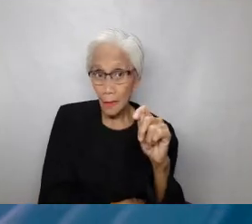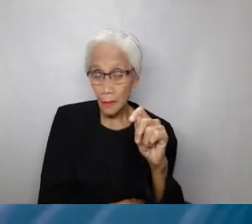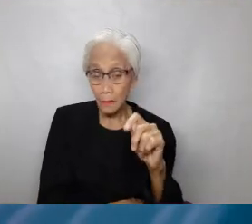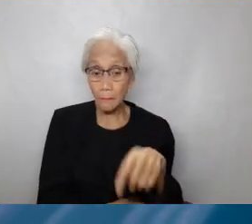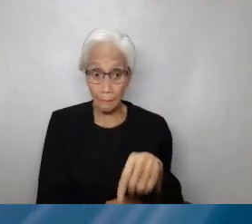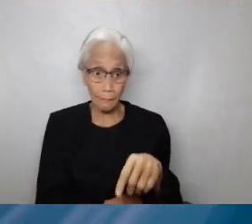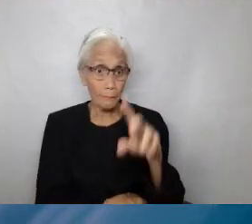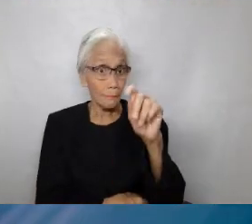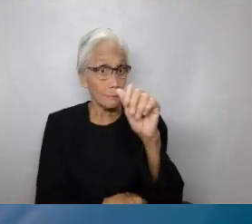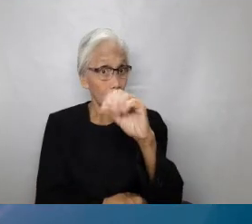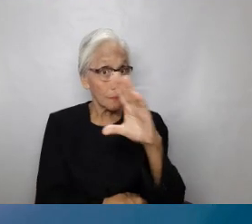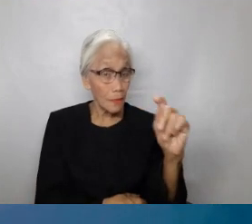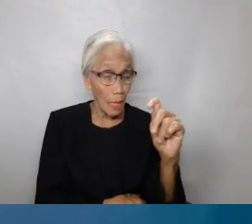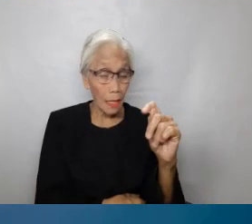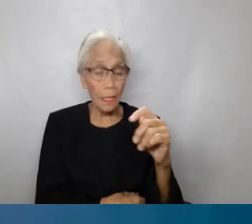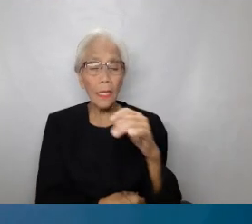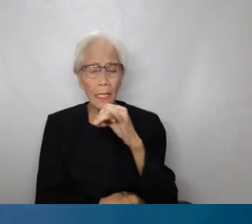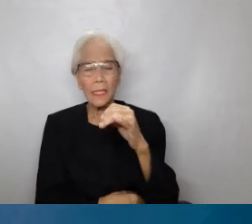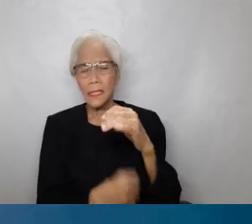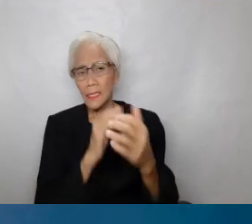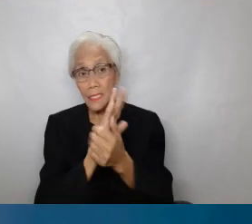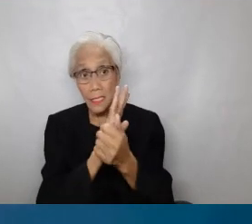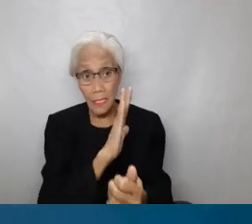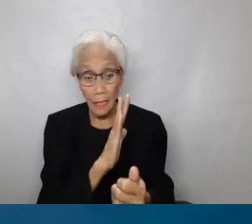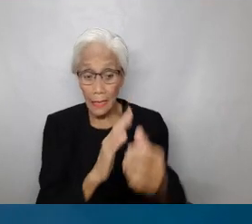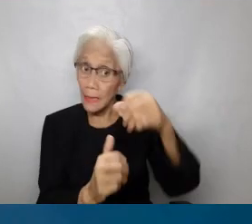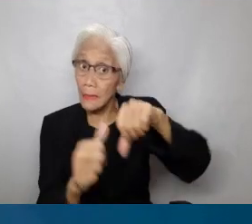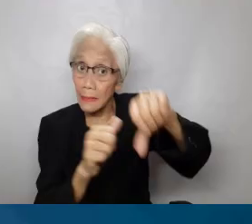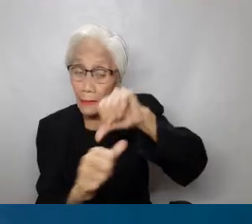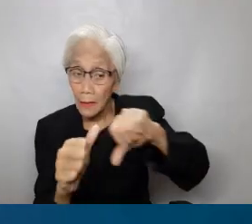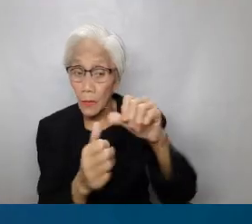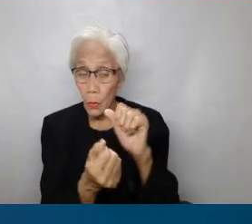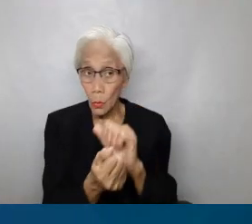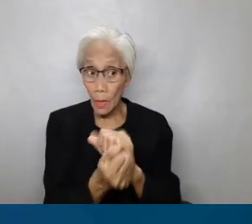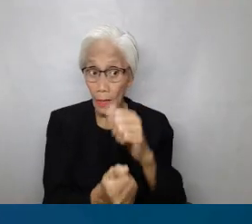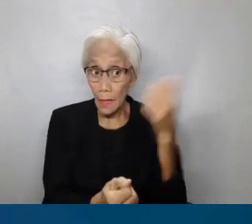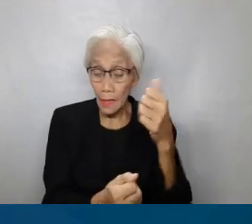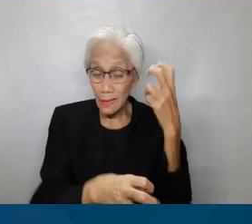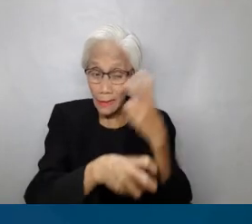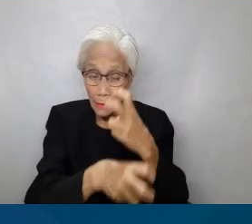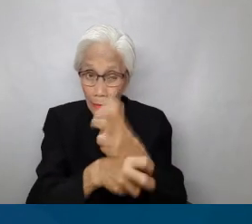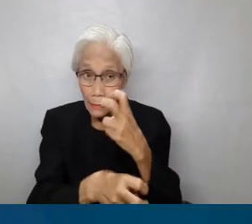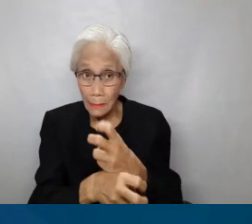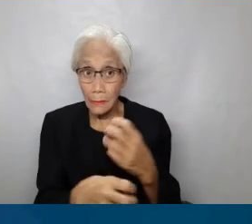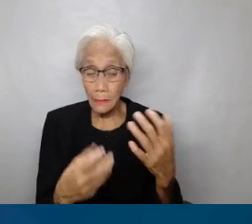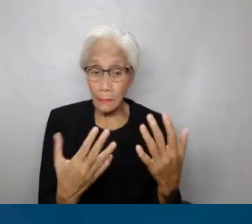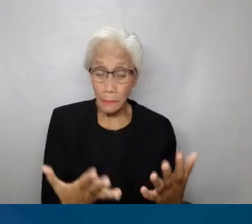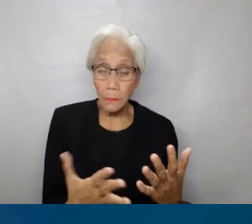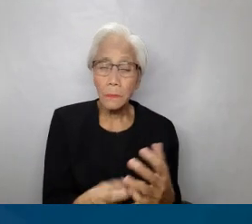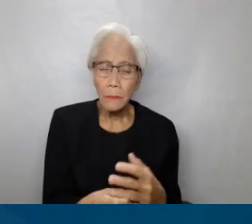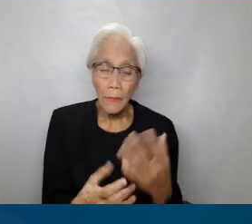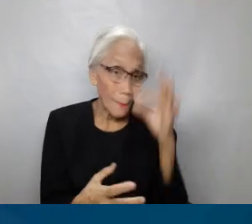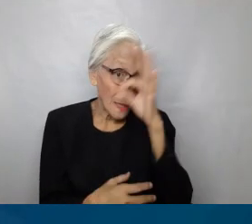and Christian tact. Ang tact ay ang skill at sensitivity in dealing with others